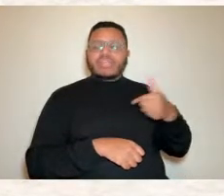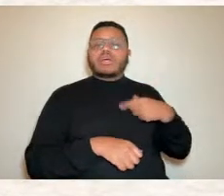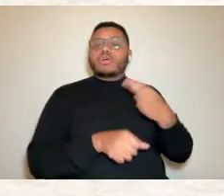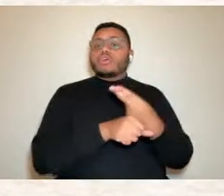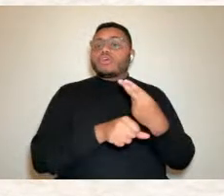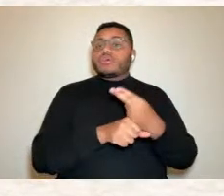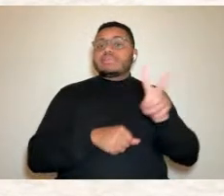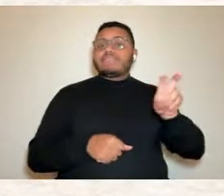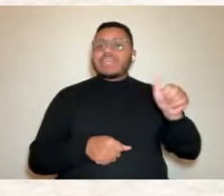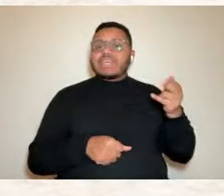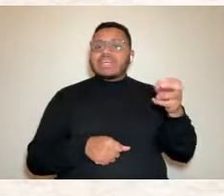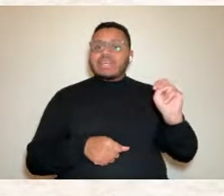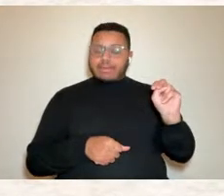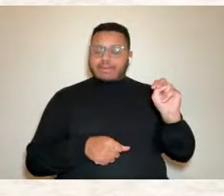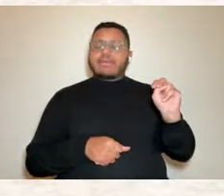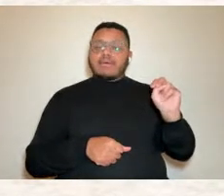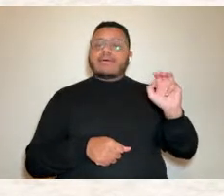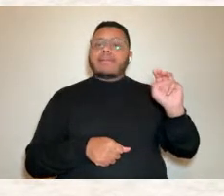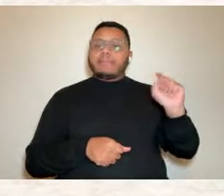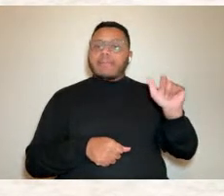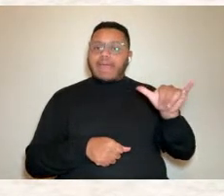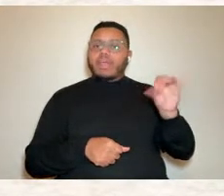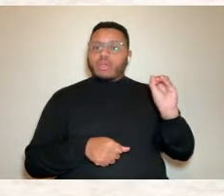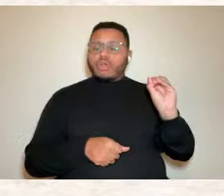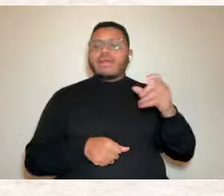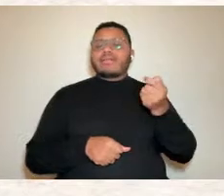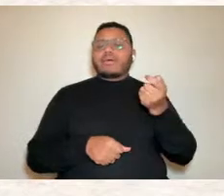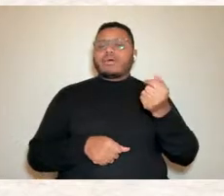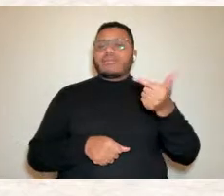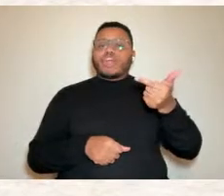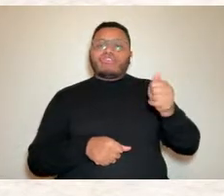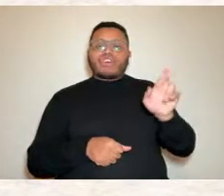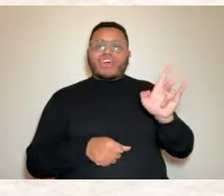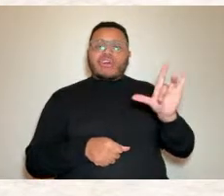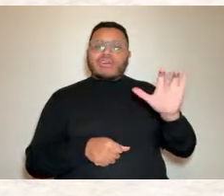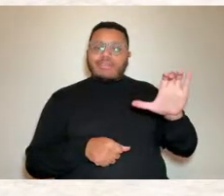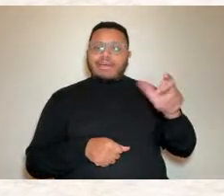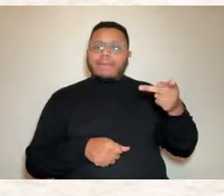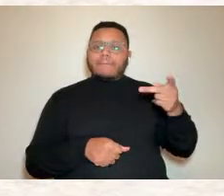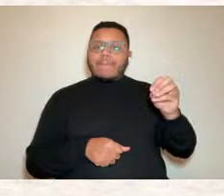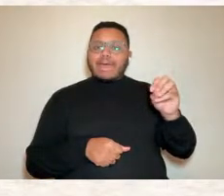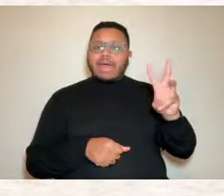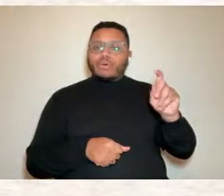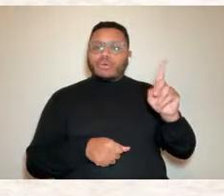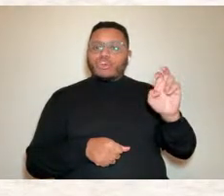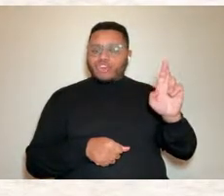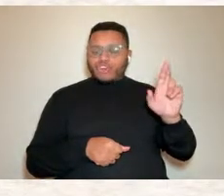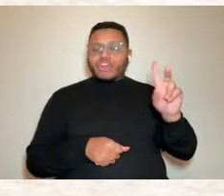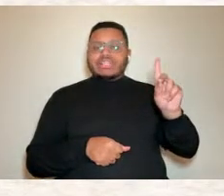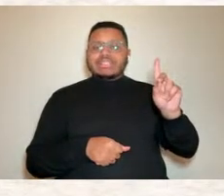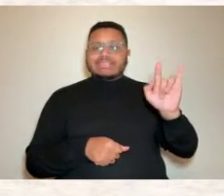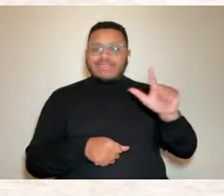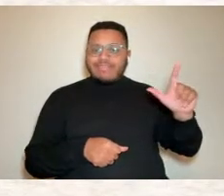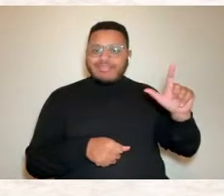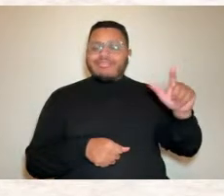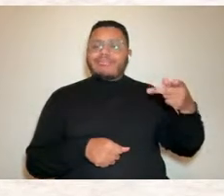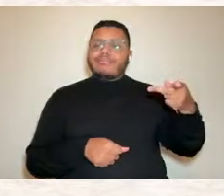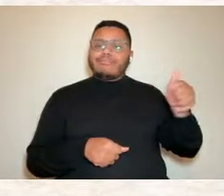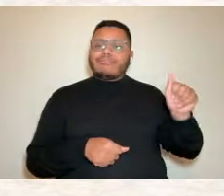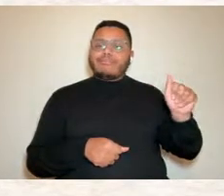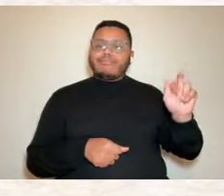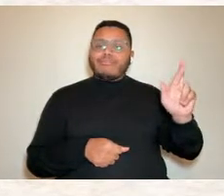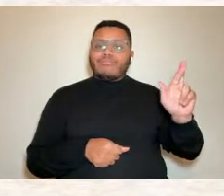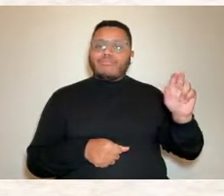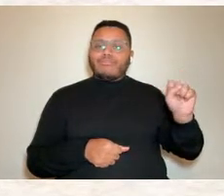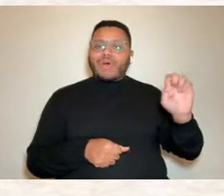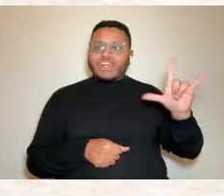mayo, a little bit of garlic powder, some dill, and some parsley, and mix that together, and you have homemade